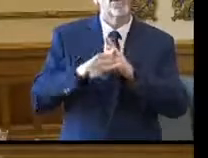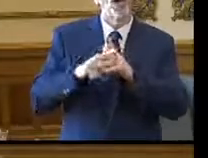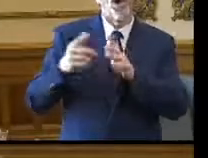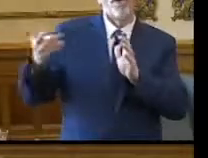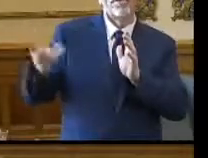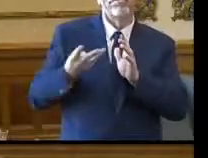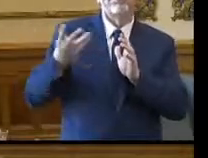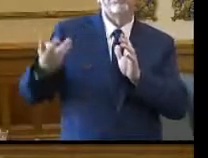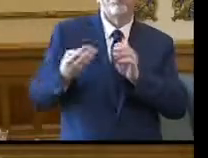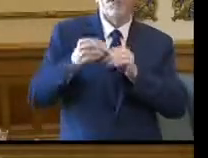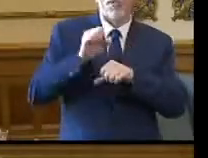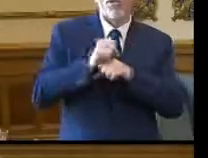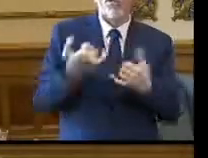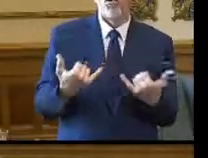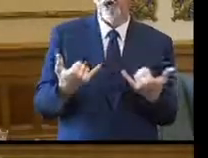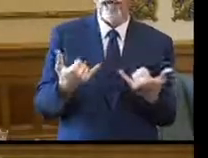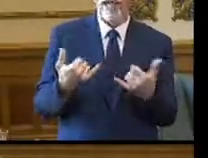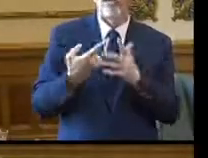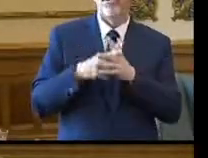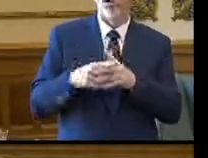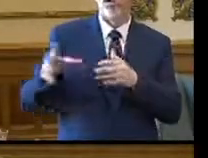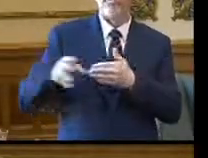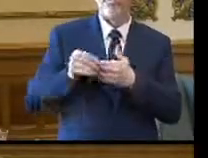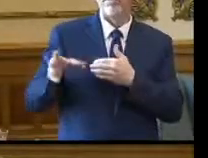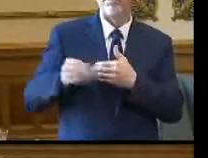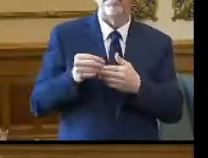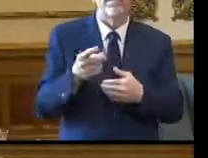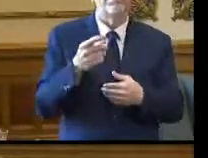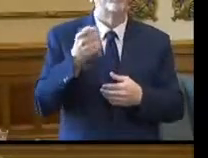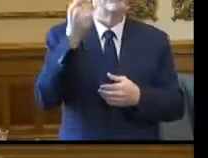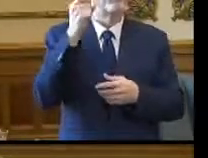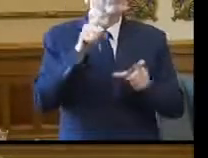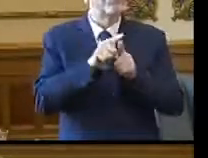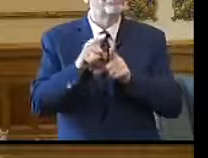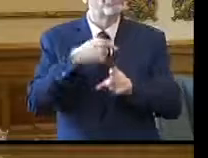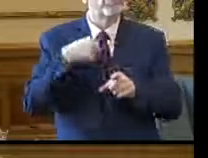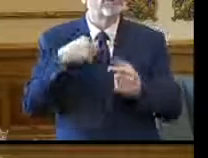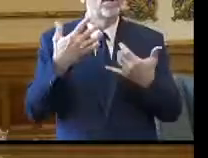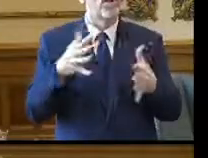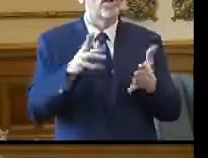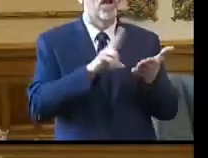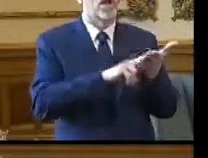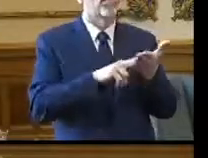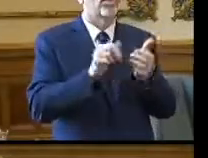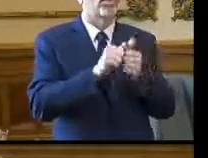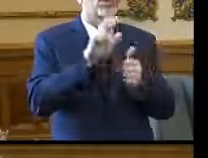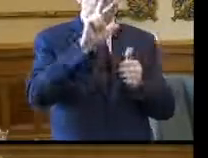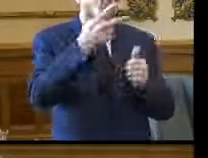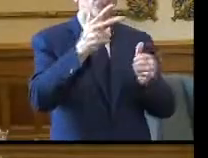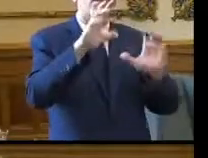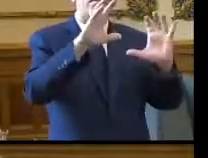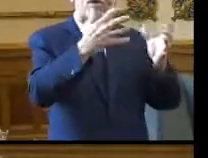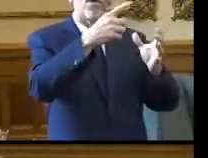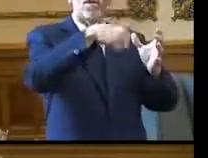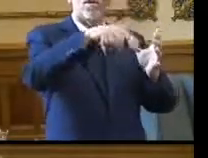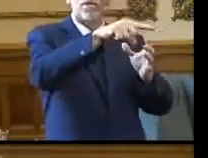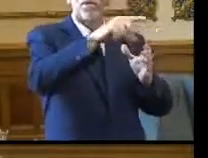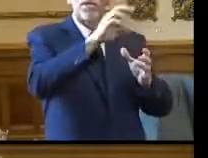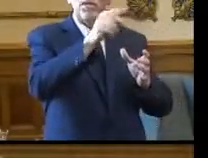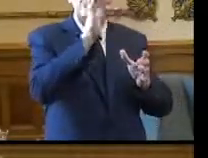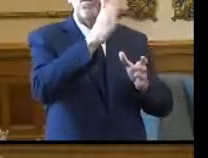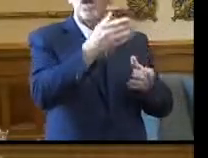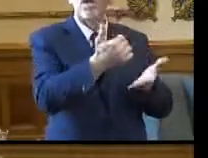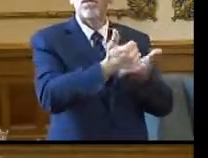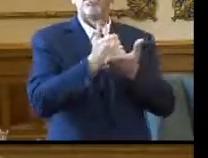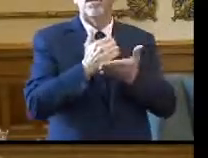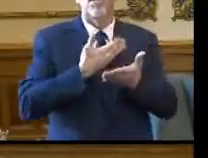new employees on today. Additionally, we've also contracted with a third-party provider to assist with